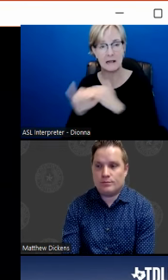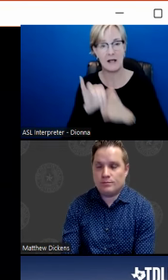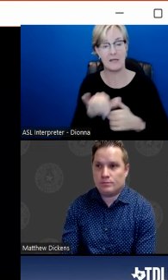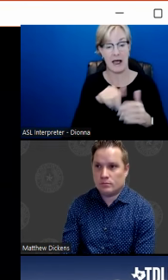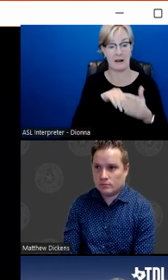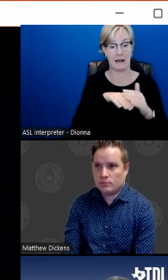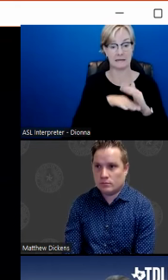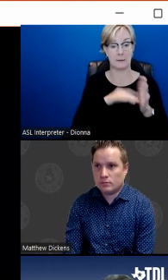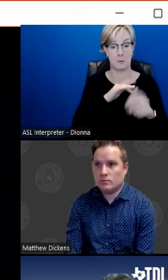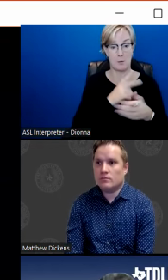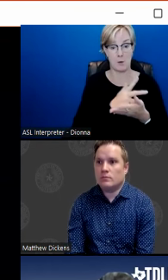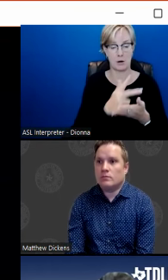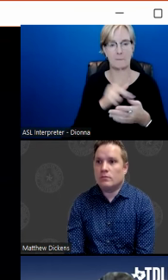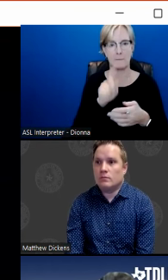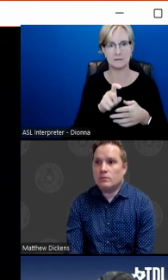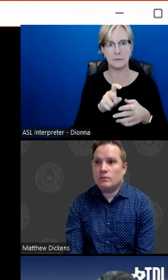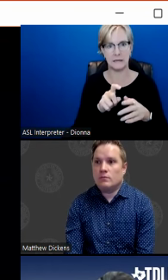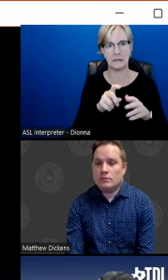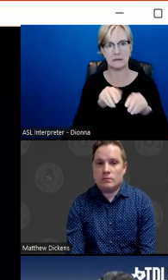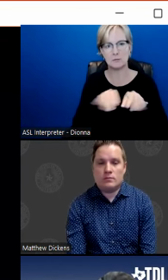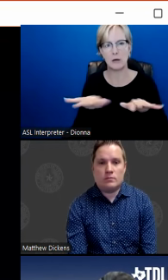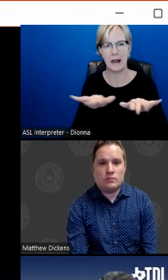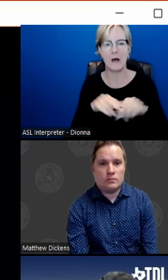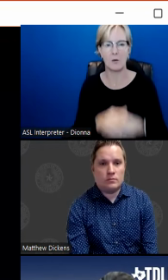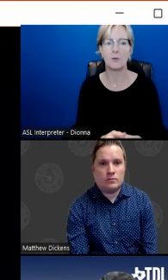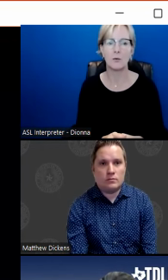serve must be dispersed.